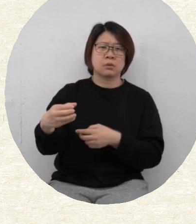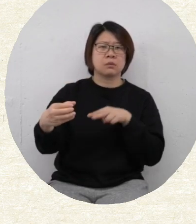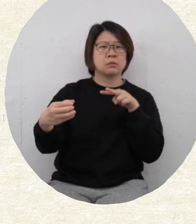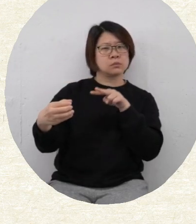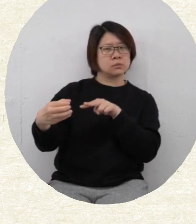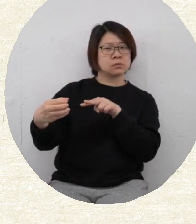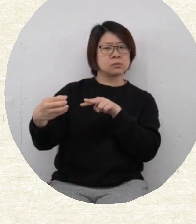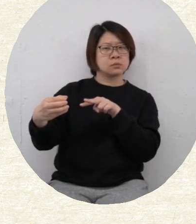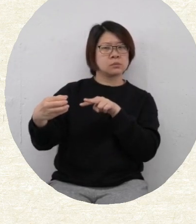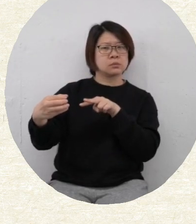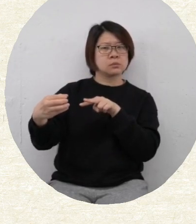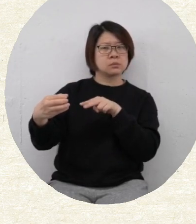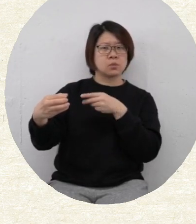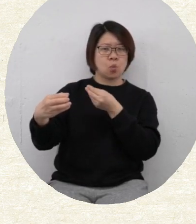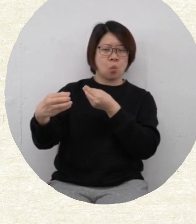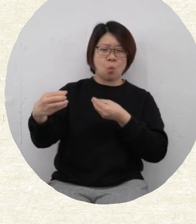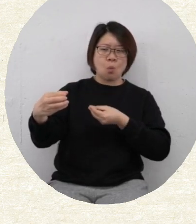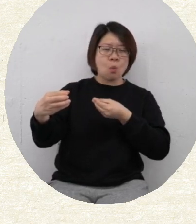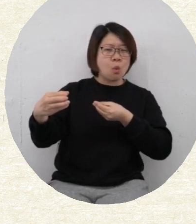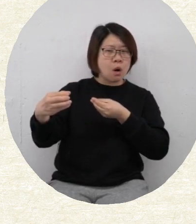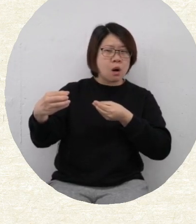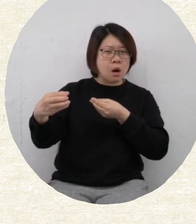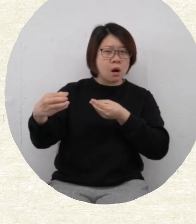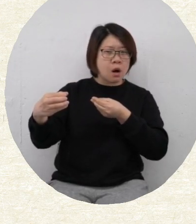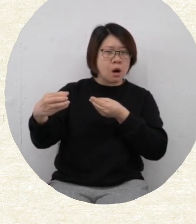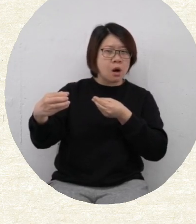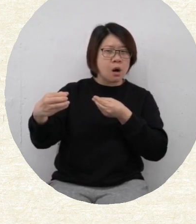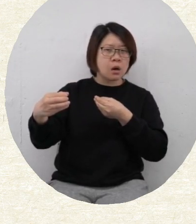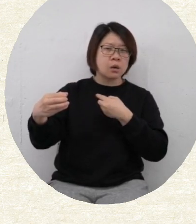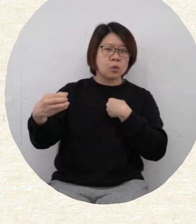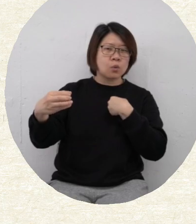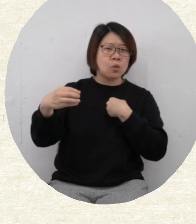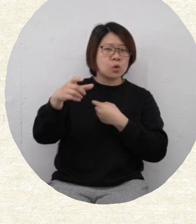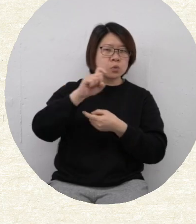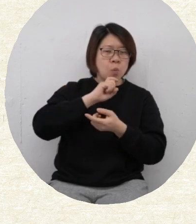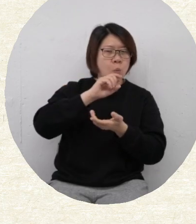the containers, I am actually